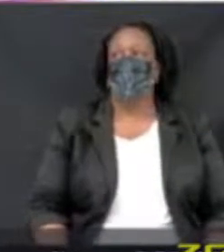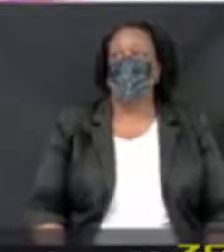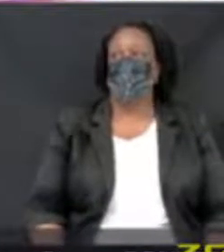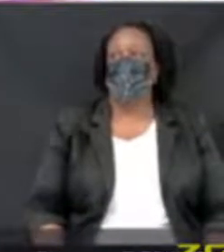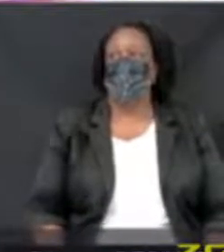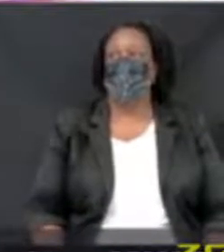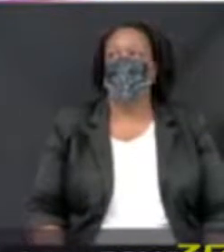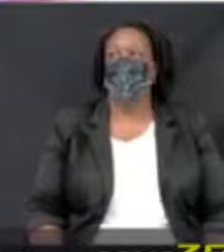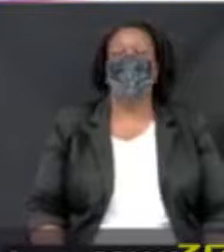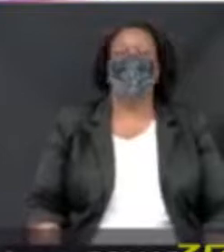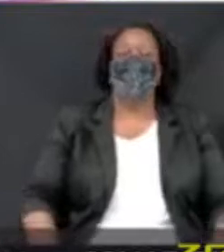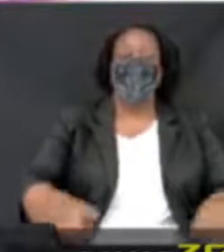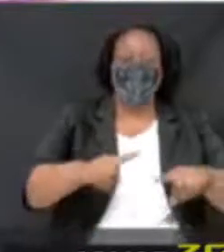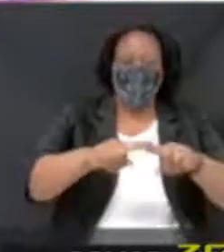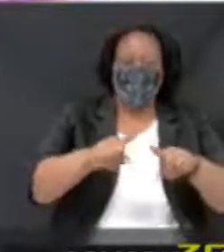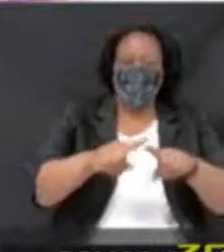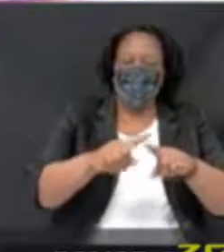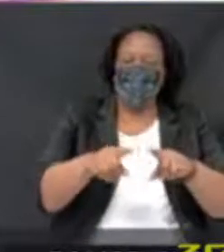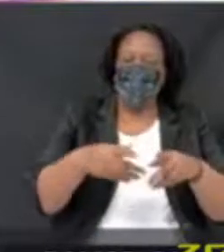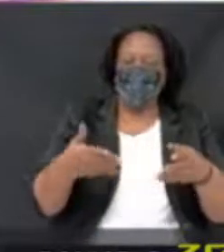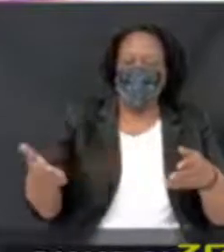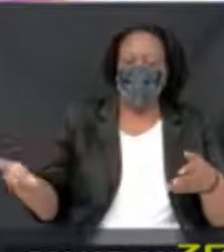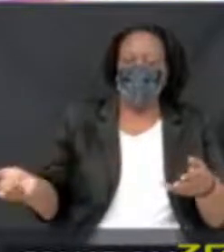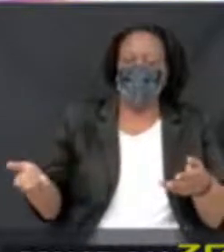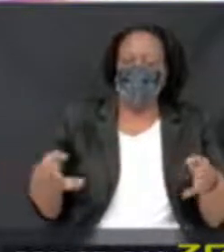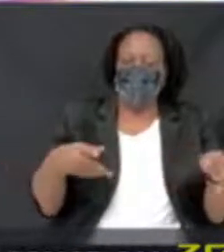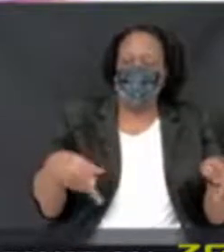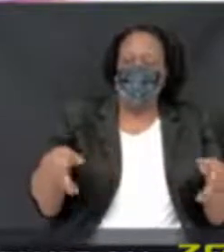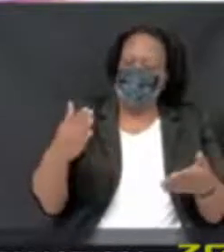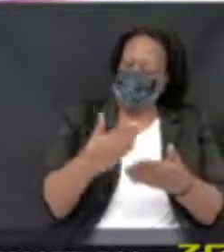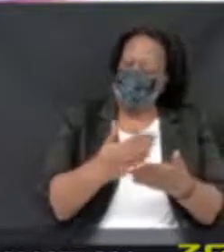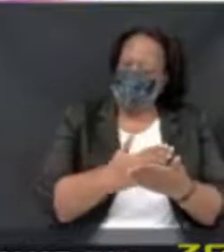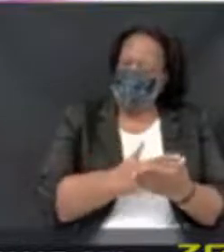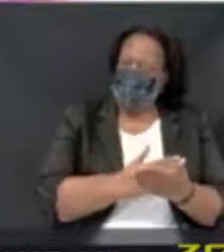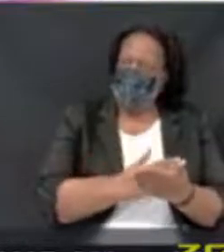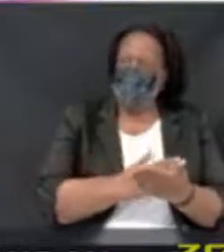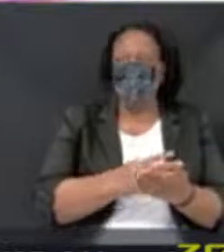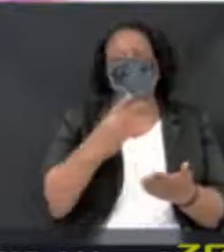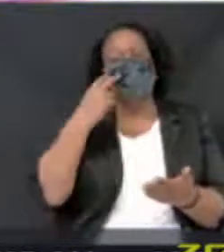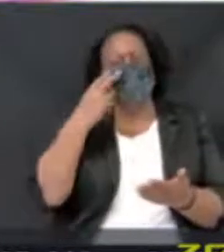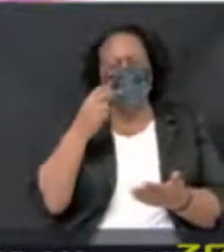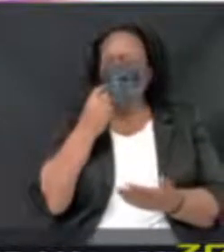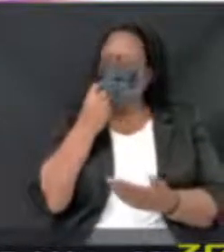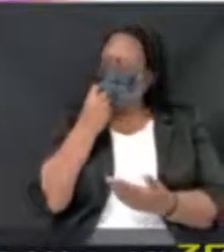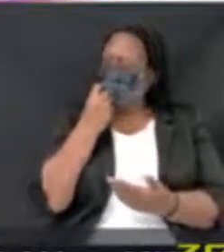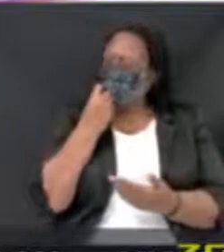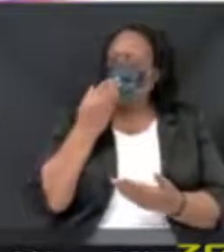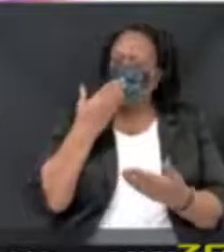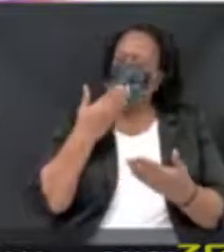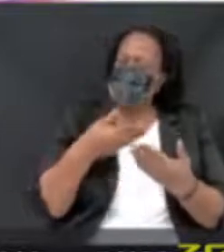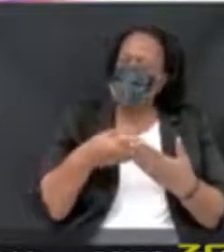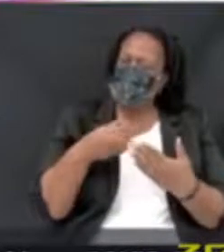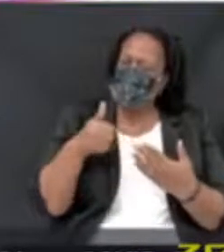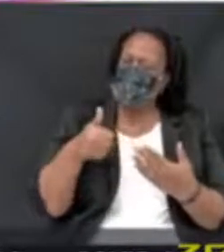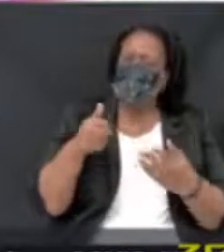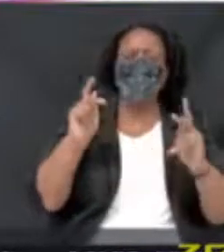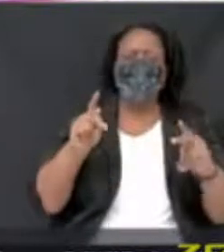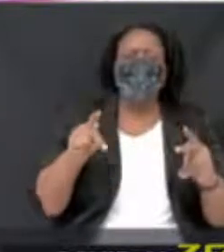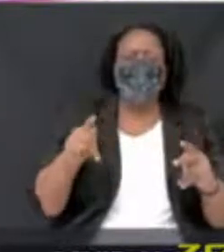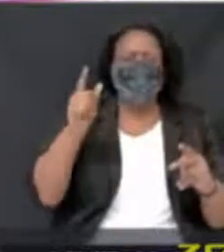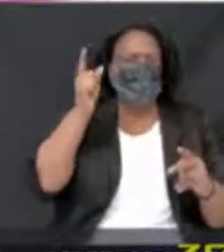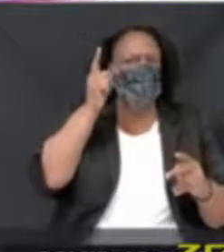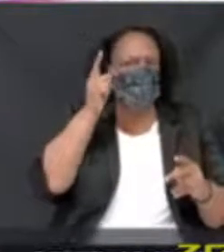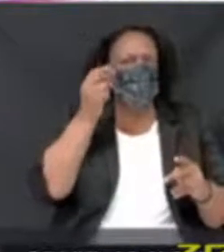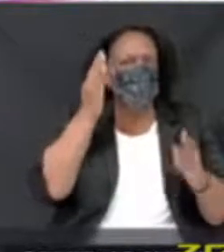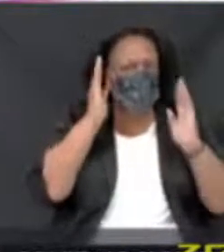Social events and entertainment generally are being considered favorably in the next iteration of the regulations, provided that